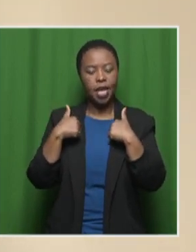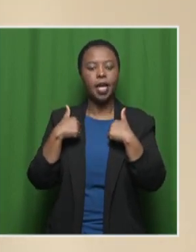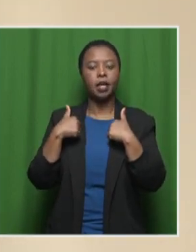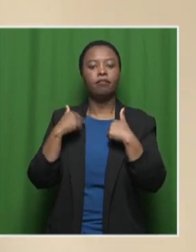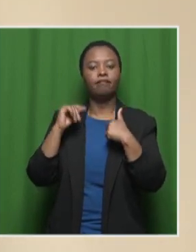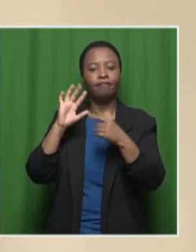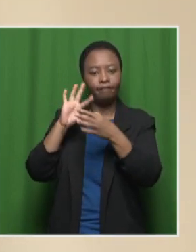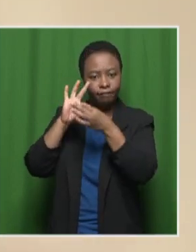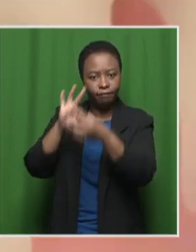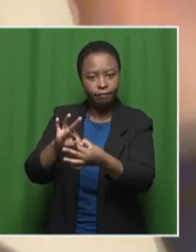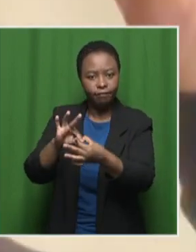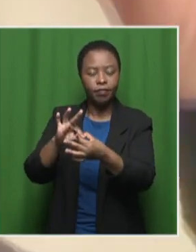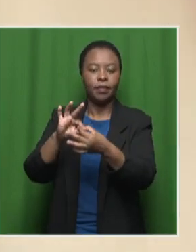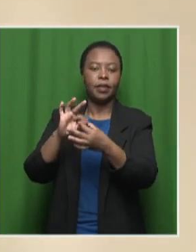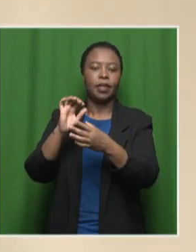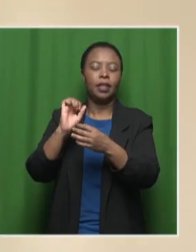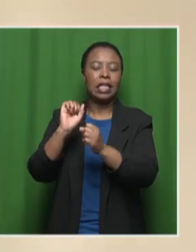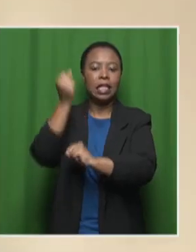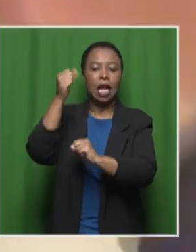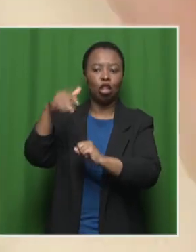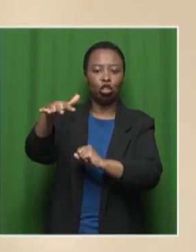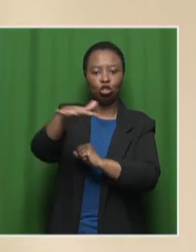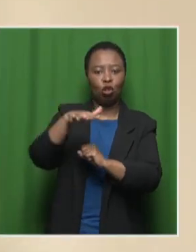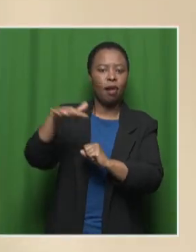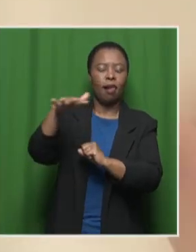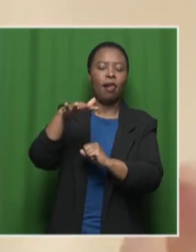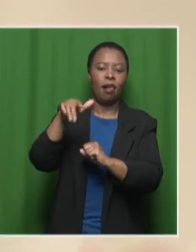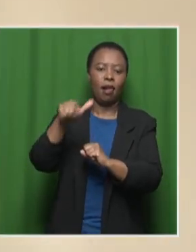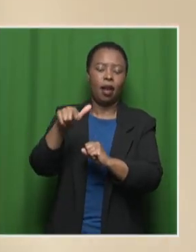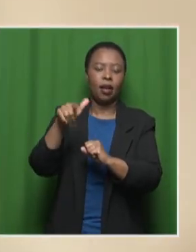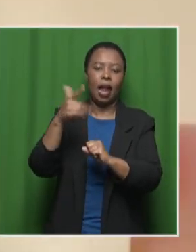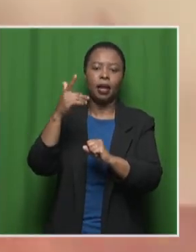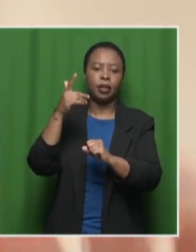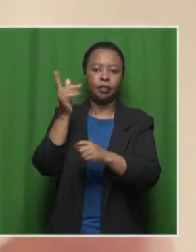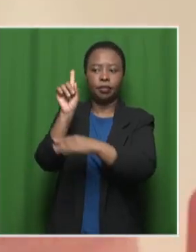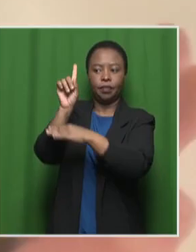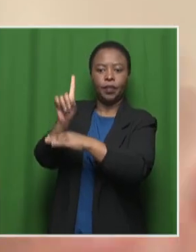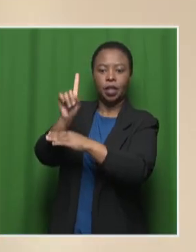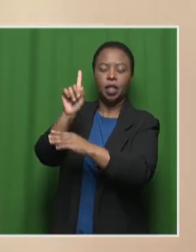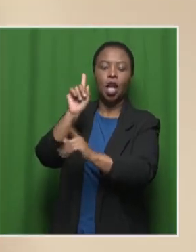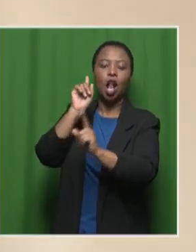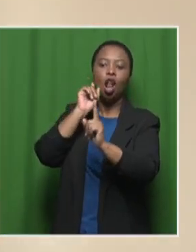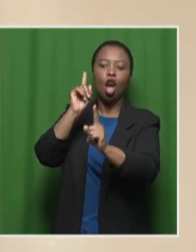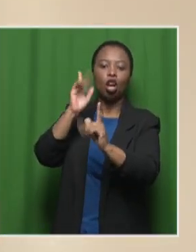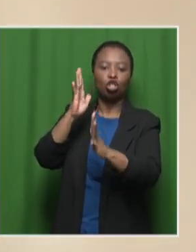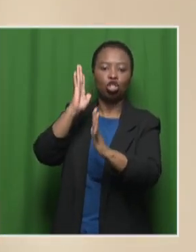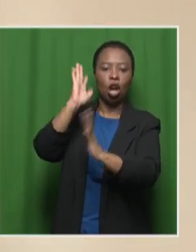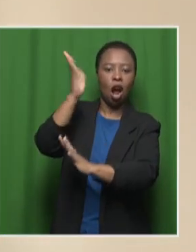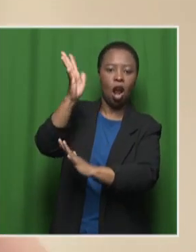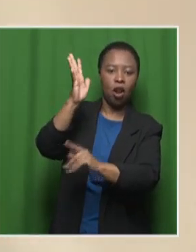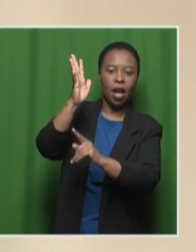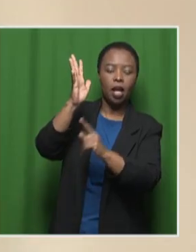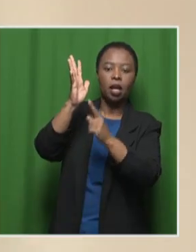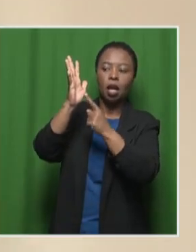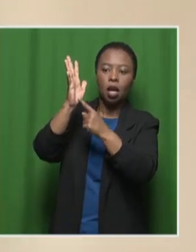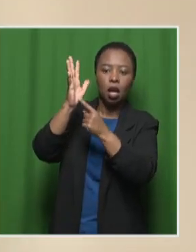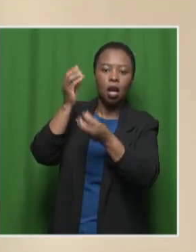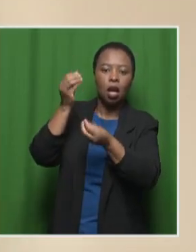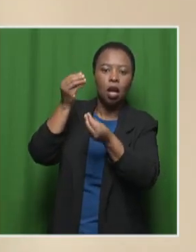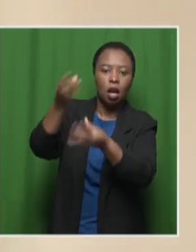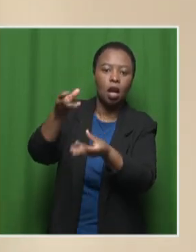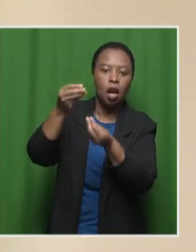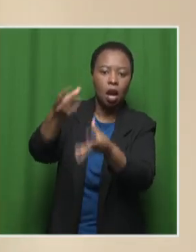industrialized education where we had a sage on the stage, that was the lecturer, and they sort of imparted information to the